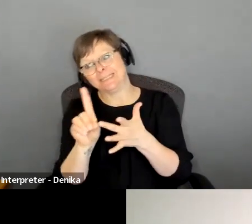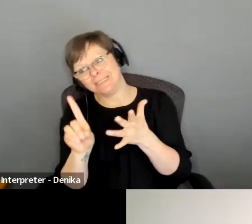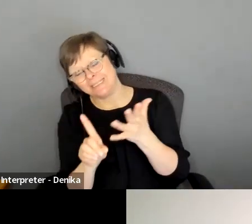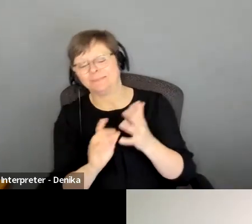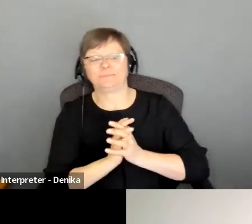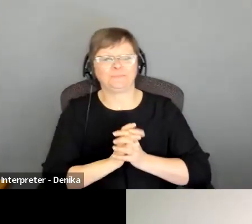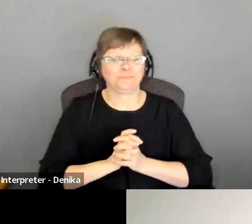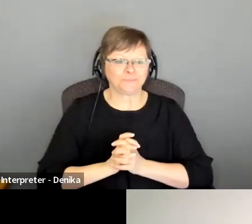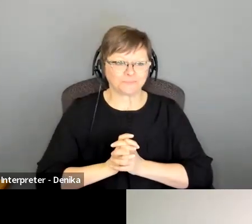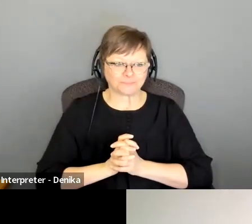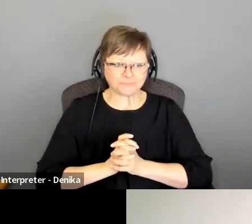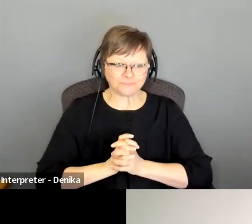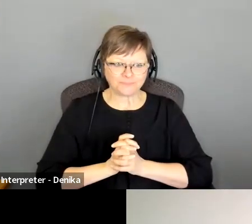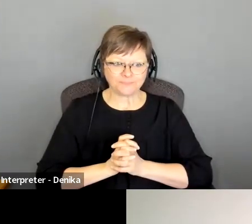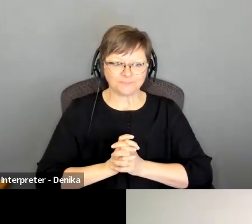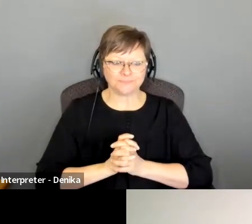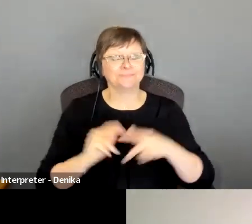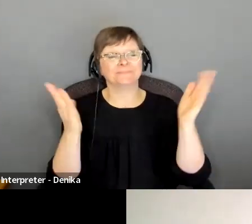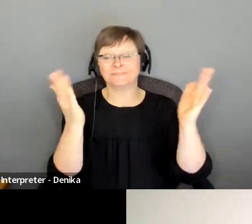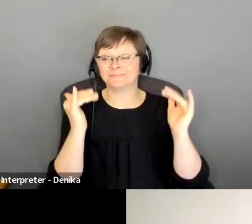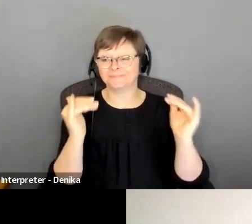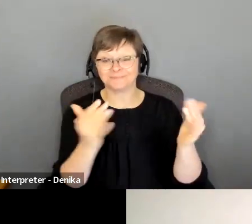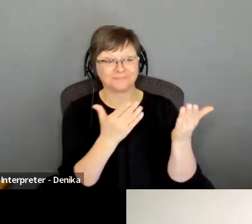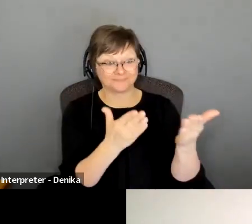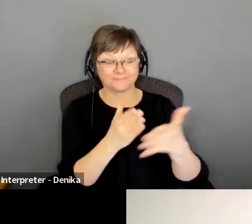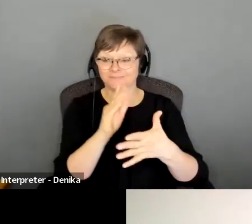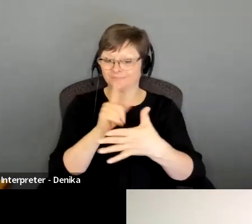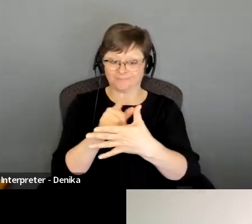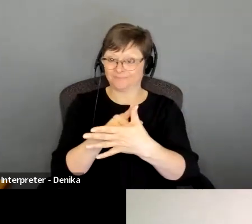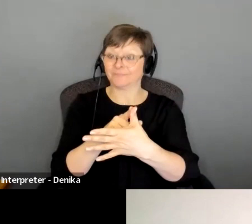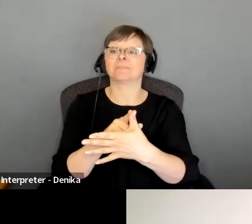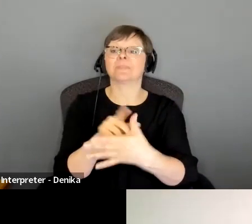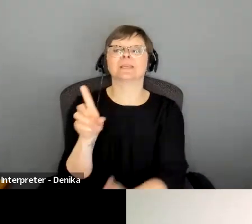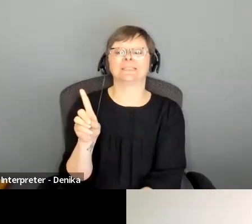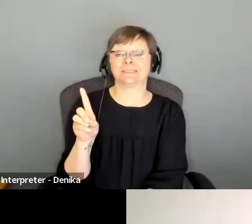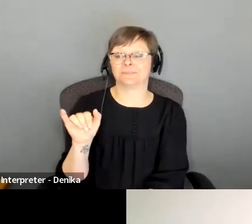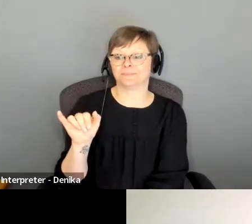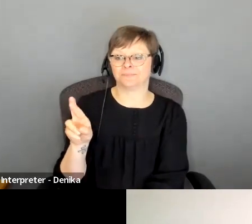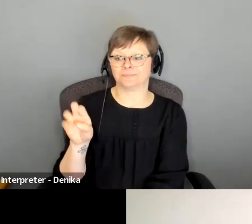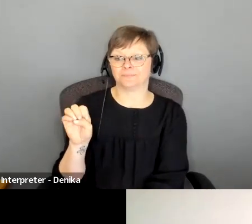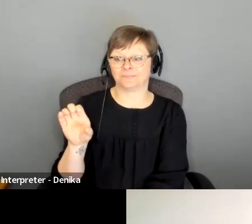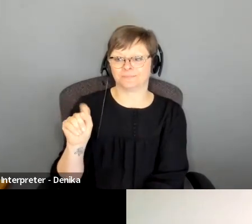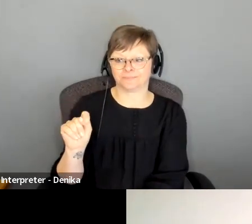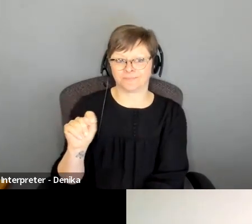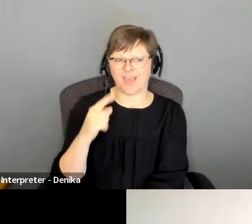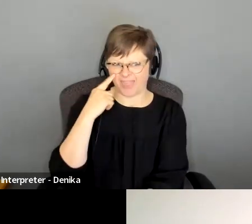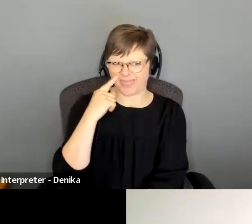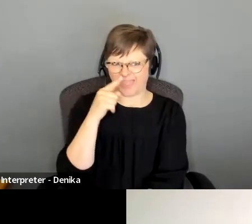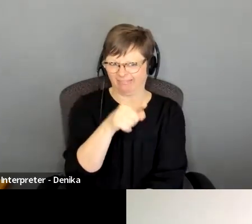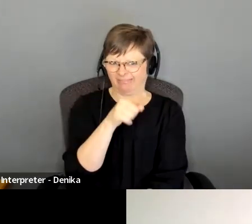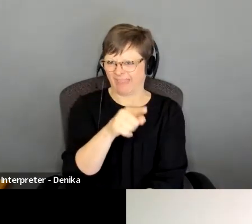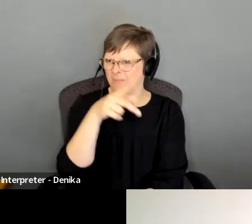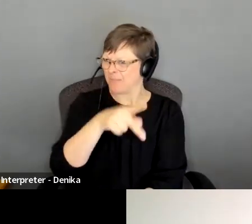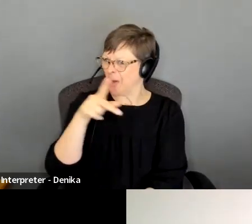intervene. If we step into the next slide, it is direct. And I think this is where the PowerPoint added animation that I didn't